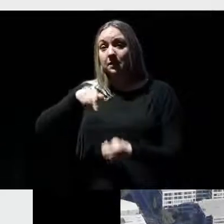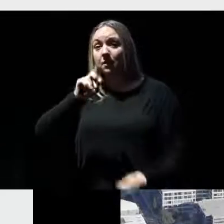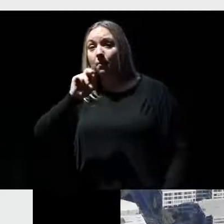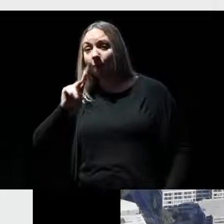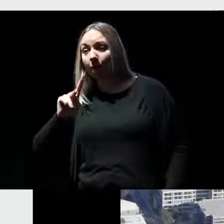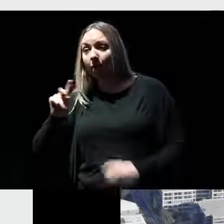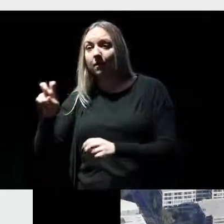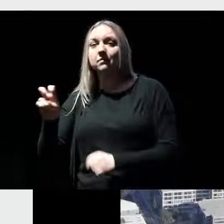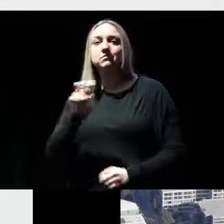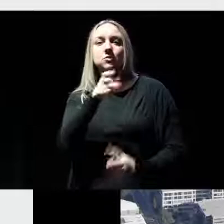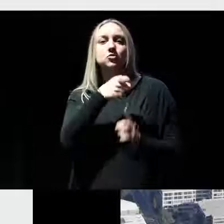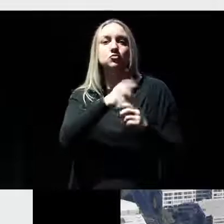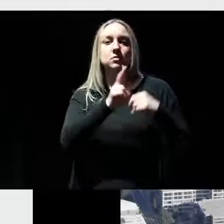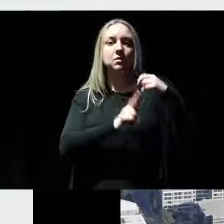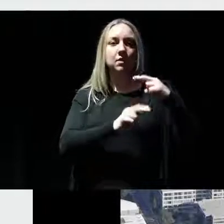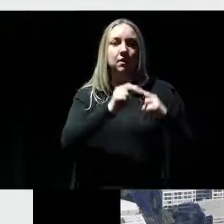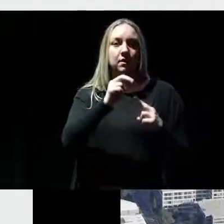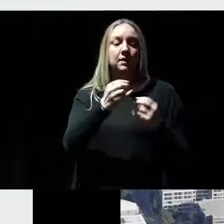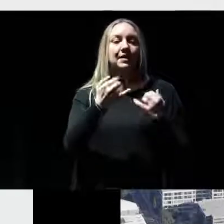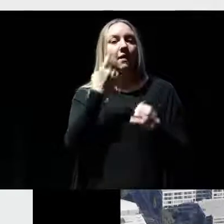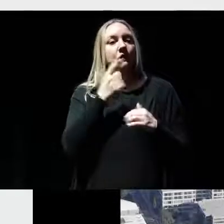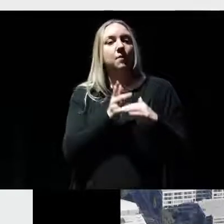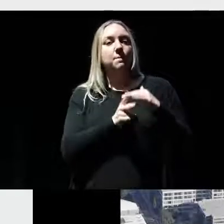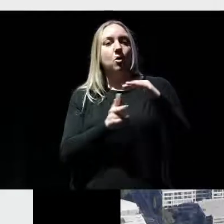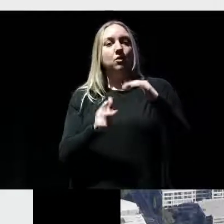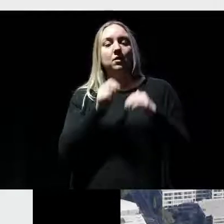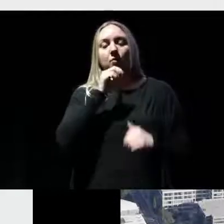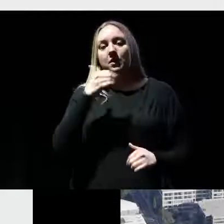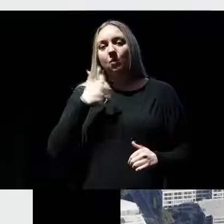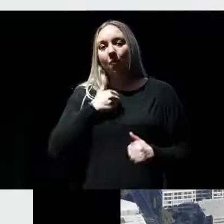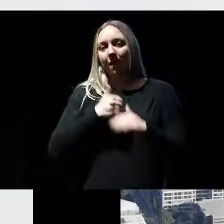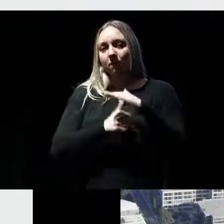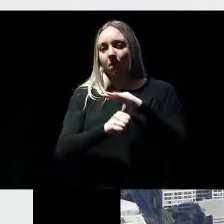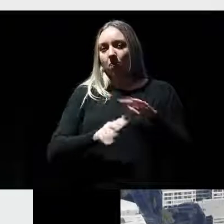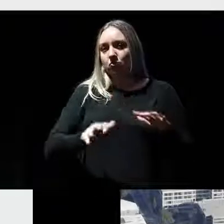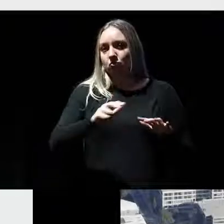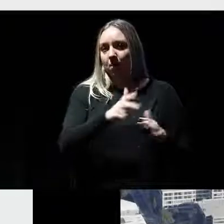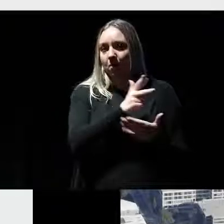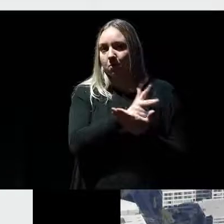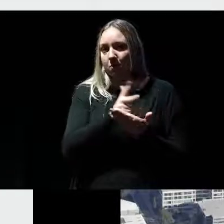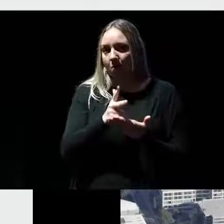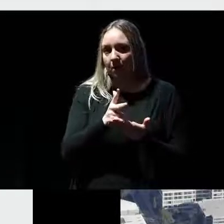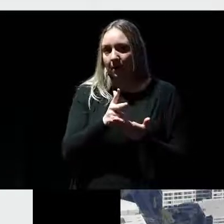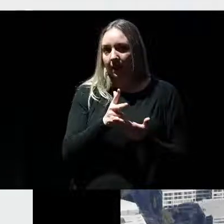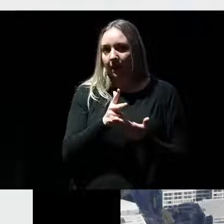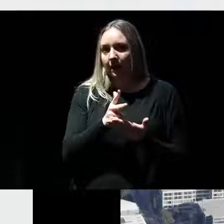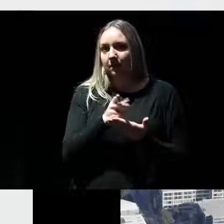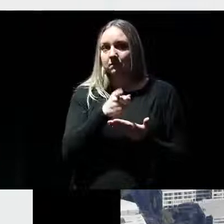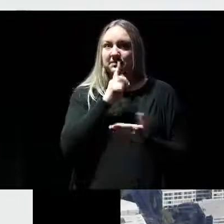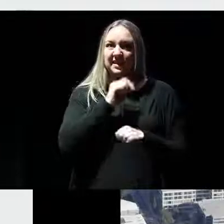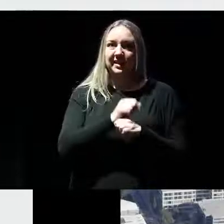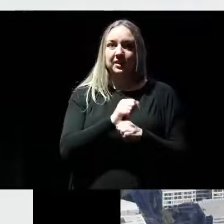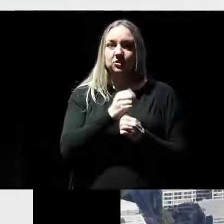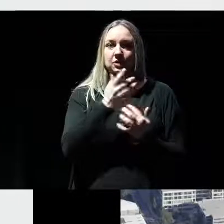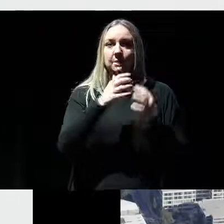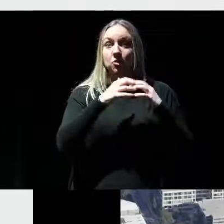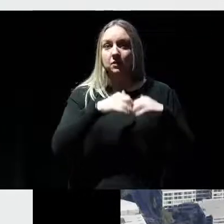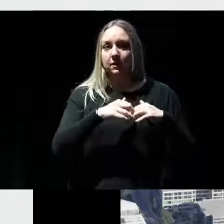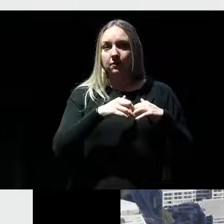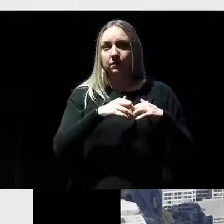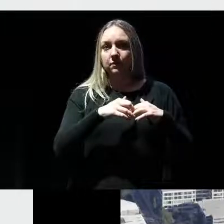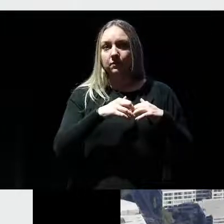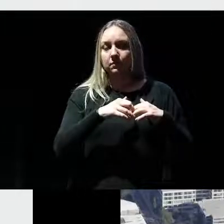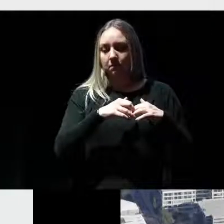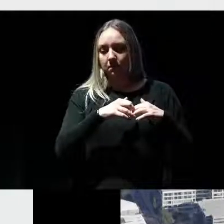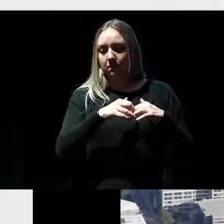There isn't underground parking in the building. The park space is burned down. All the parking is under the